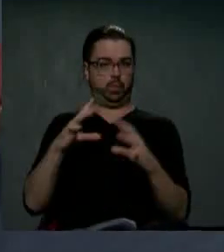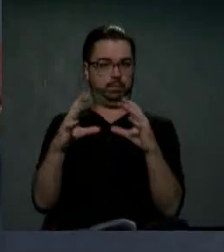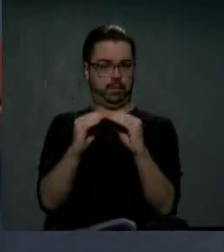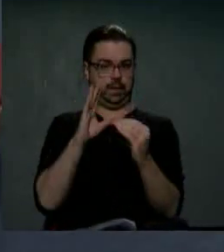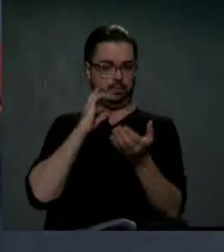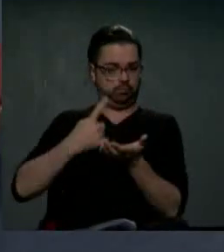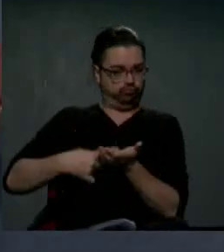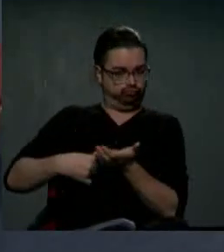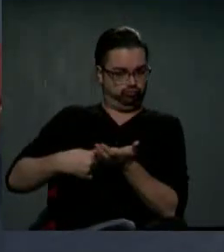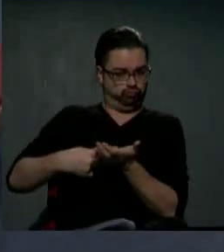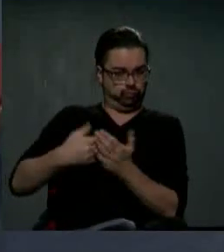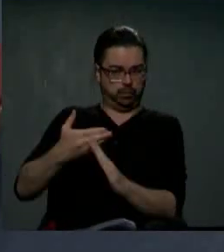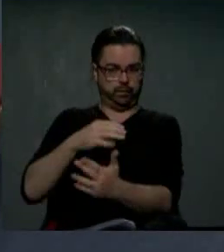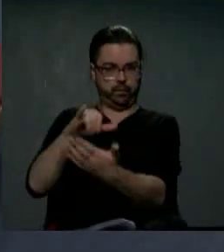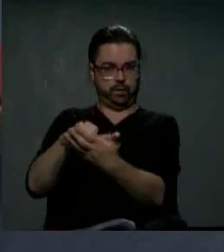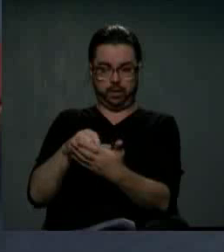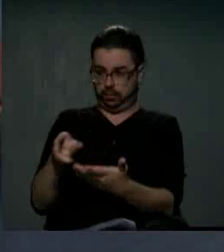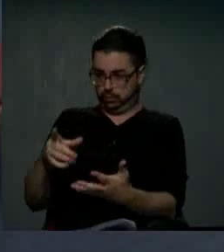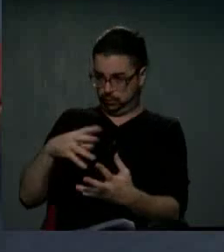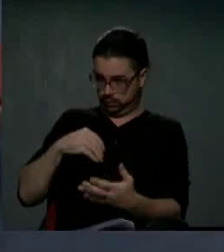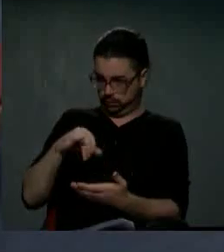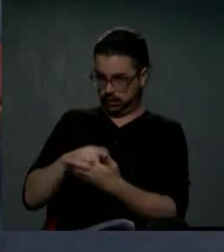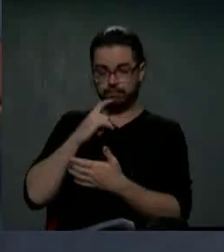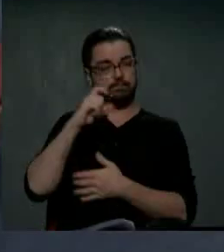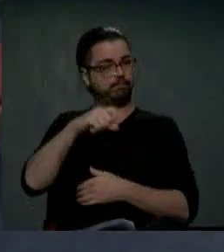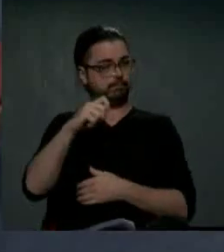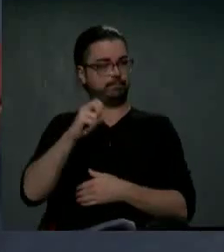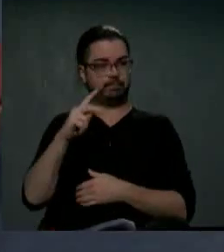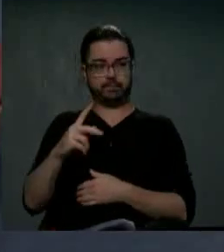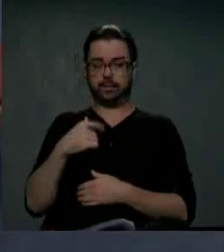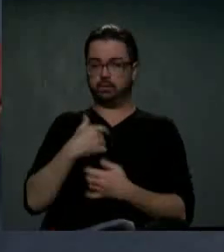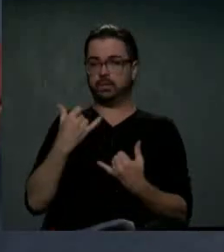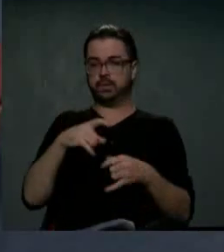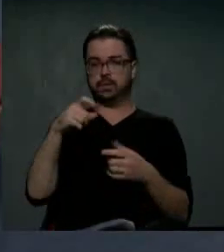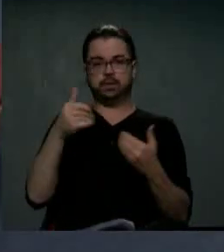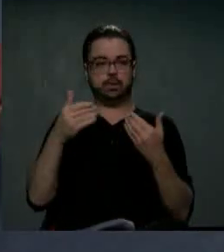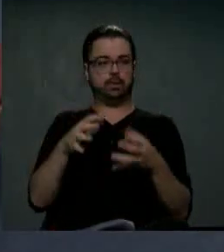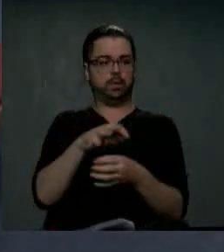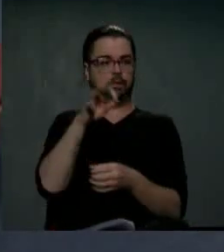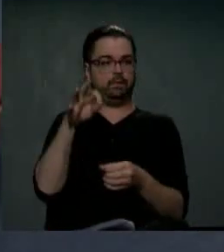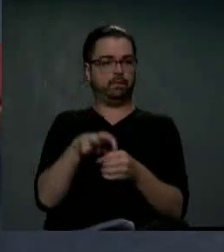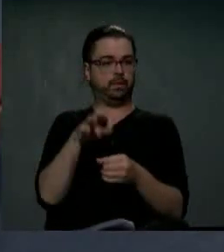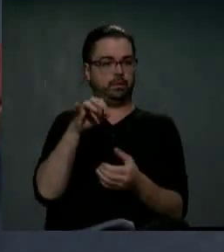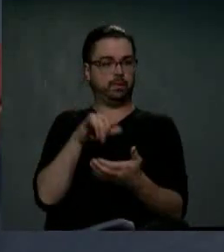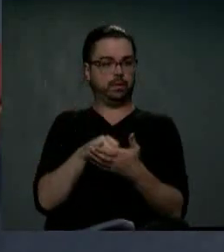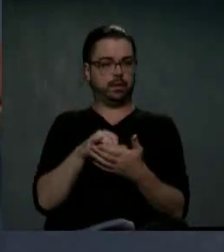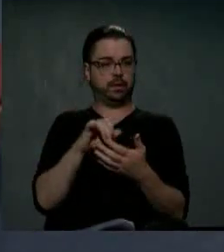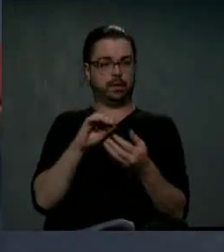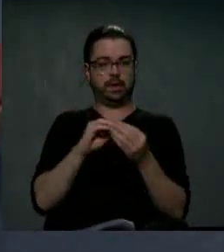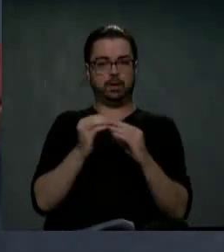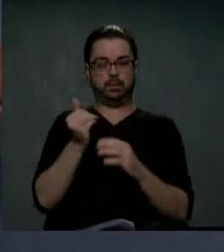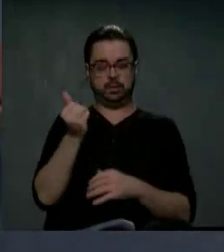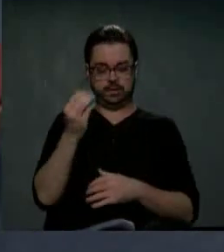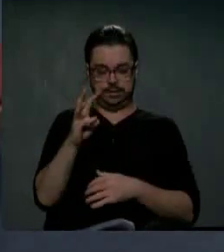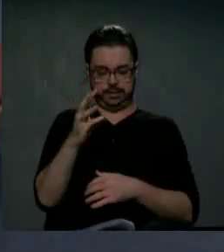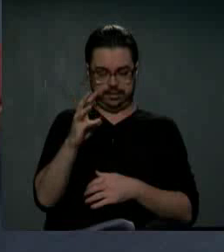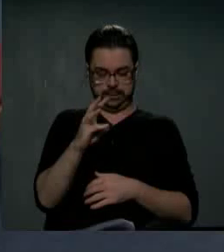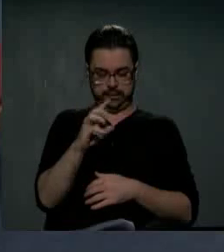Ms. Brown, that's okay? Okay. Well, we'll still need to go ahead and vote on this since it was Item number 16, file